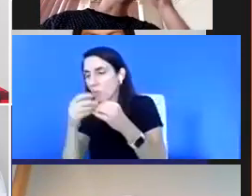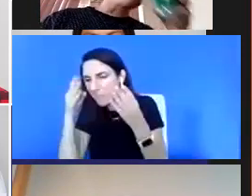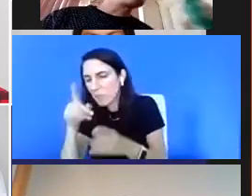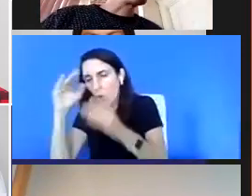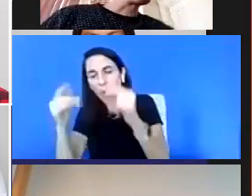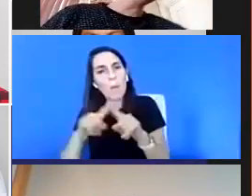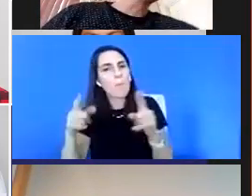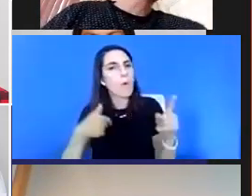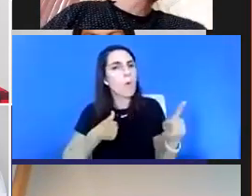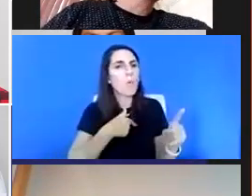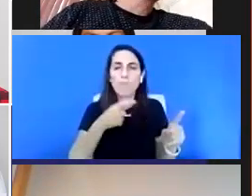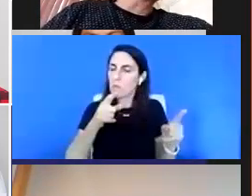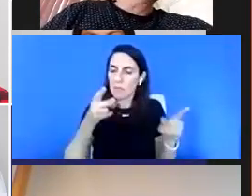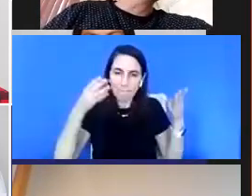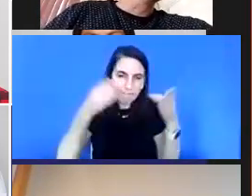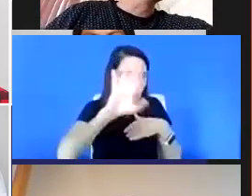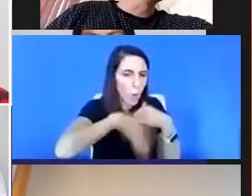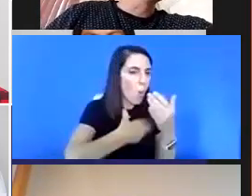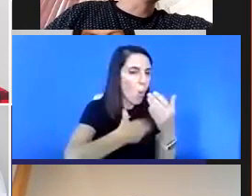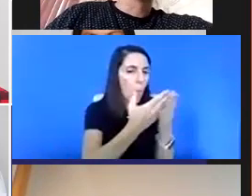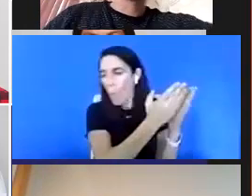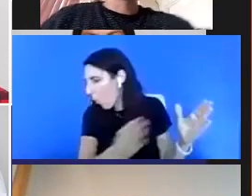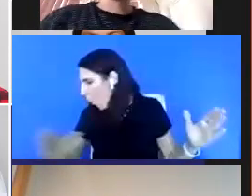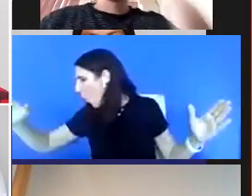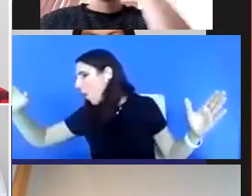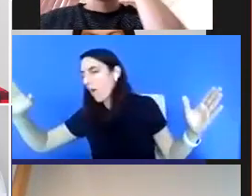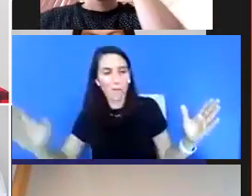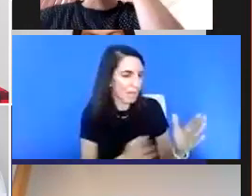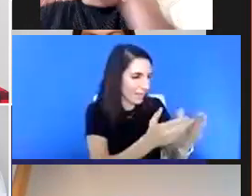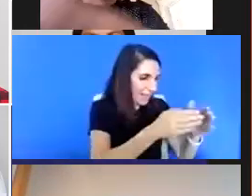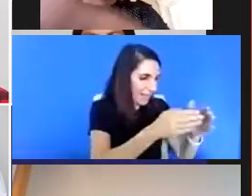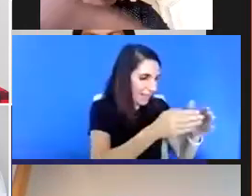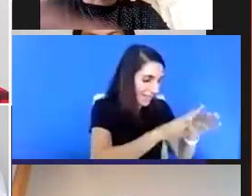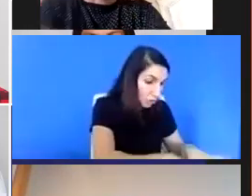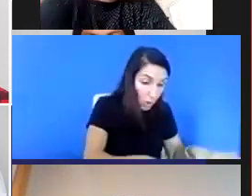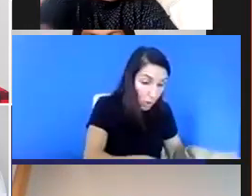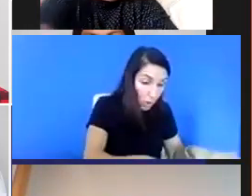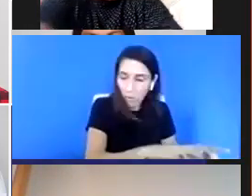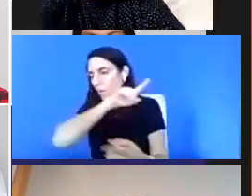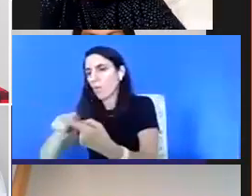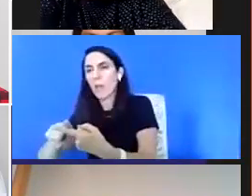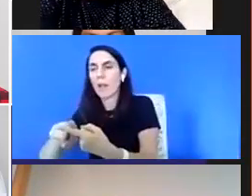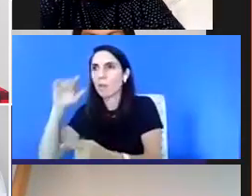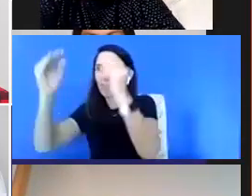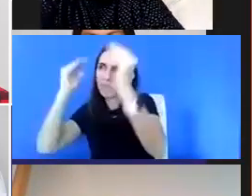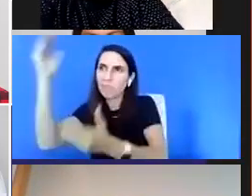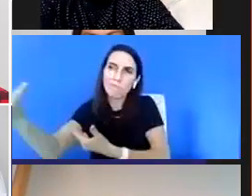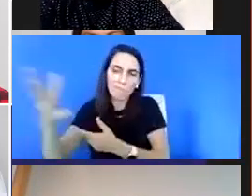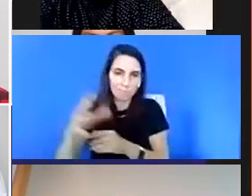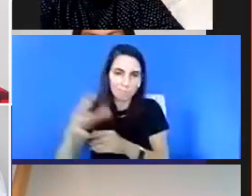we look at things from the full lifespans of children all the way up through and including older